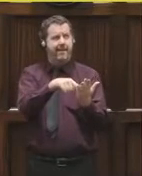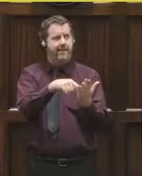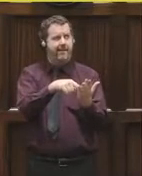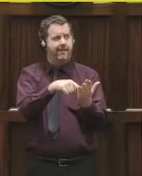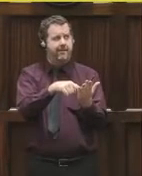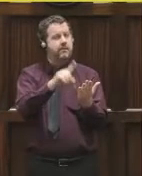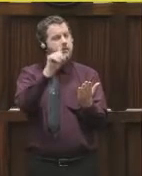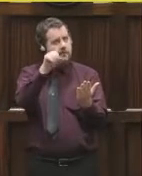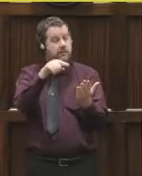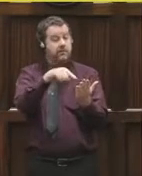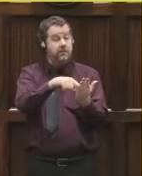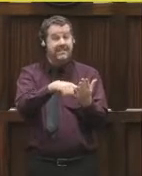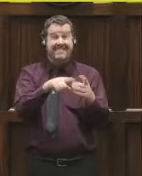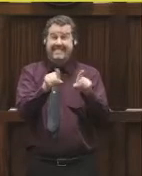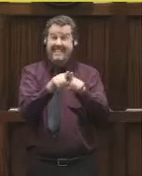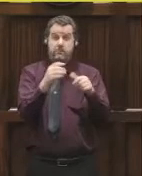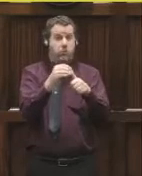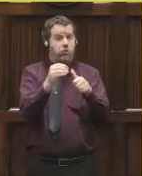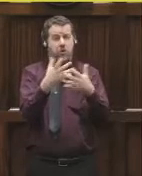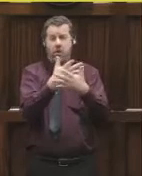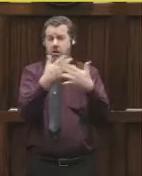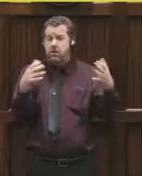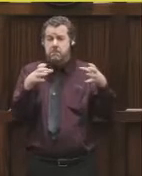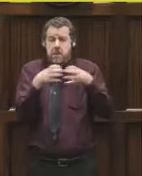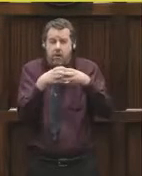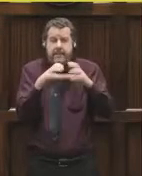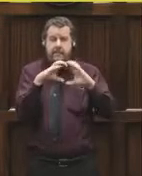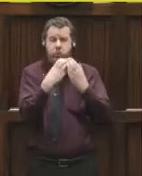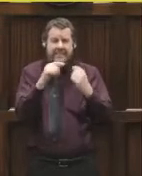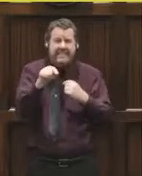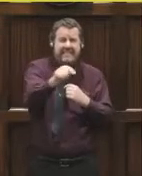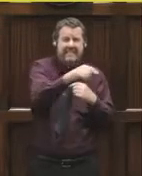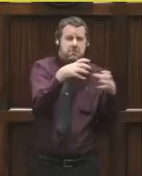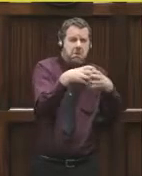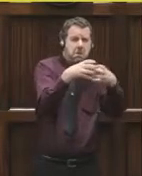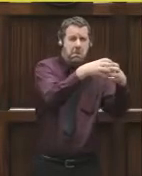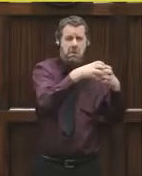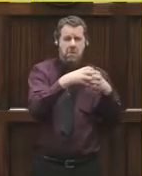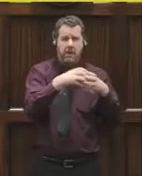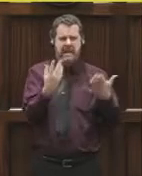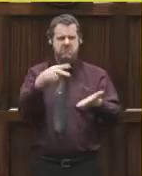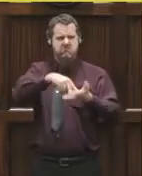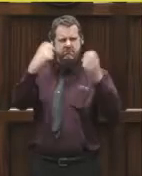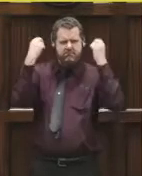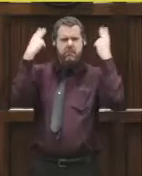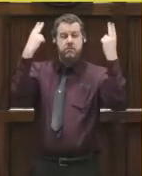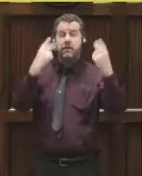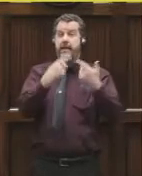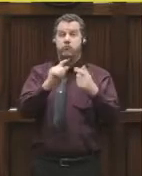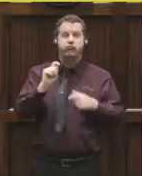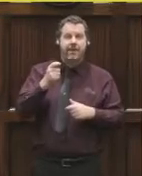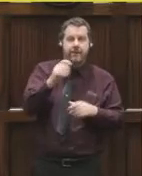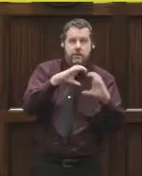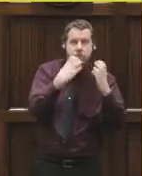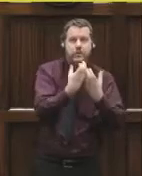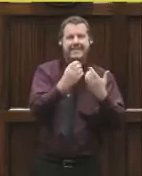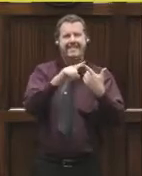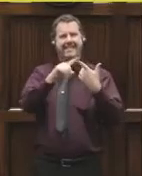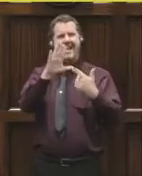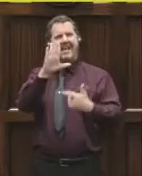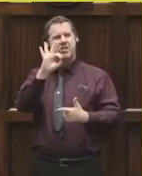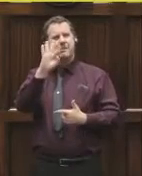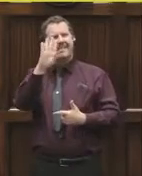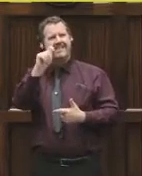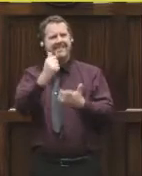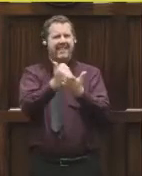context of many minority communities in Ireland actually demanding their rights. We've seen travellers, we've seen the LGBT community, but we obviously need to